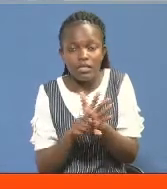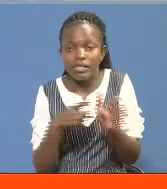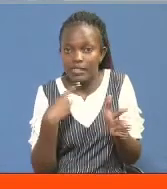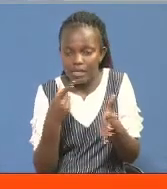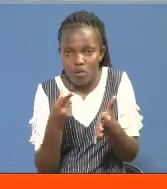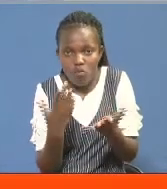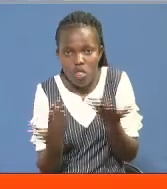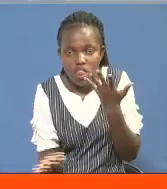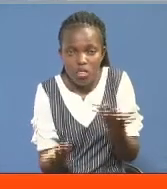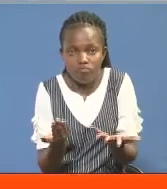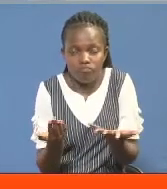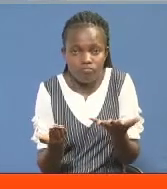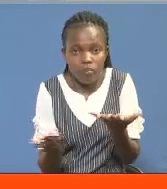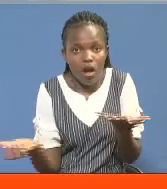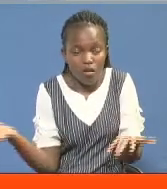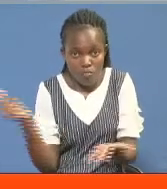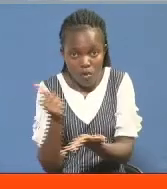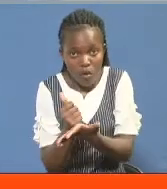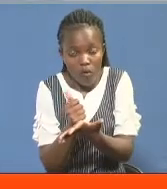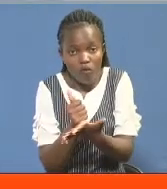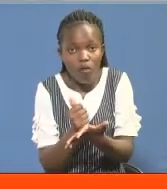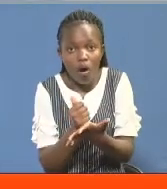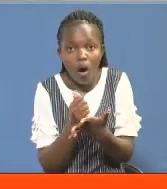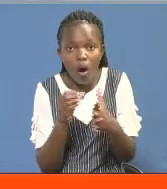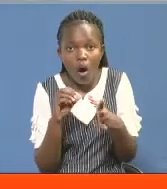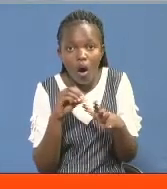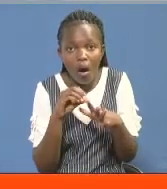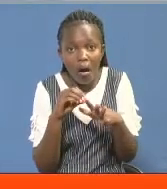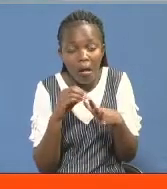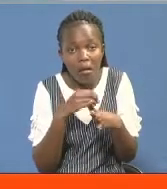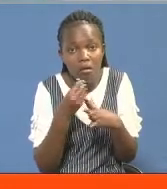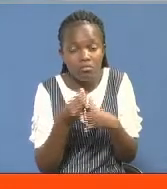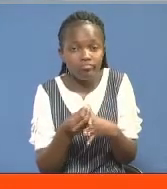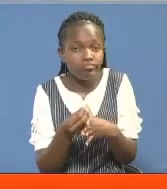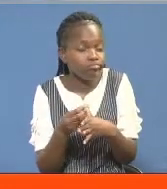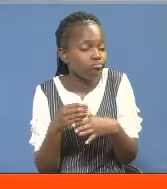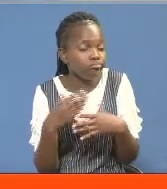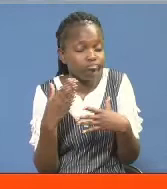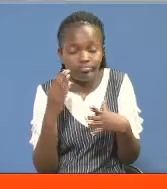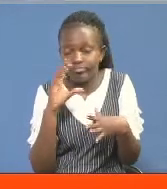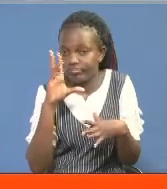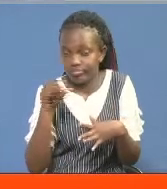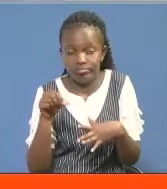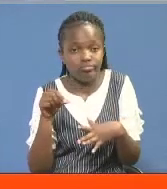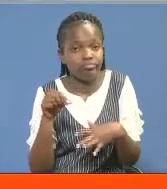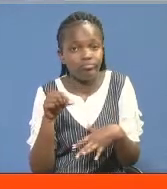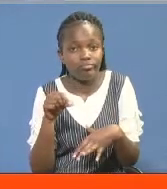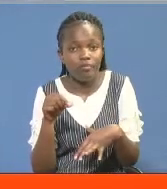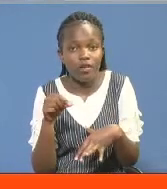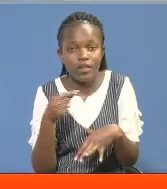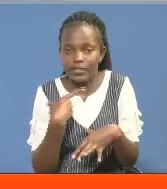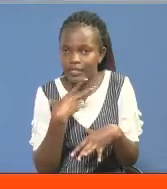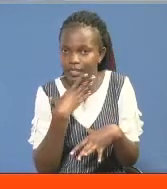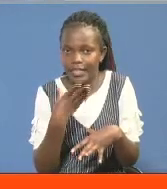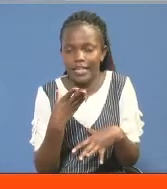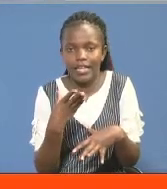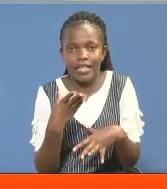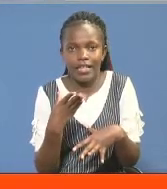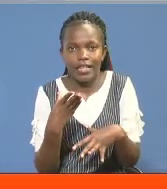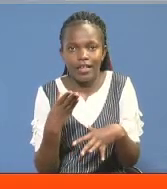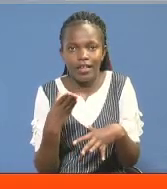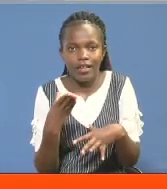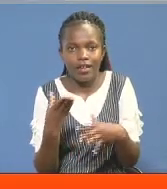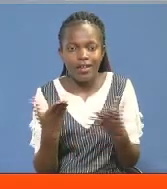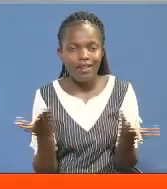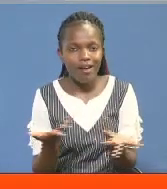or reject, then are you somehow not taking away their role? Because you're telling them your hands are tied.